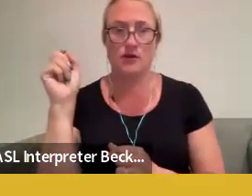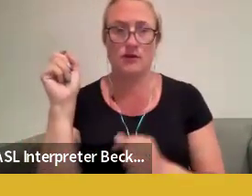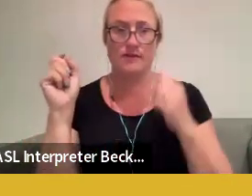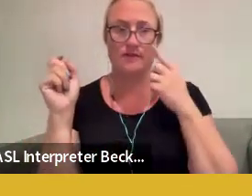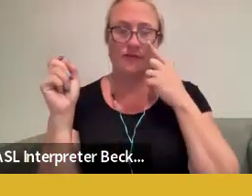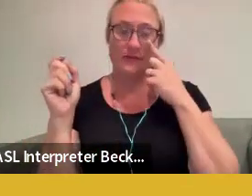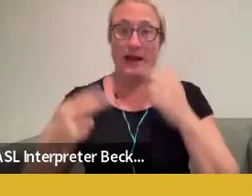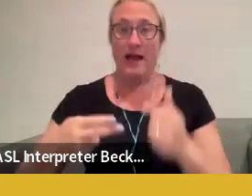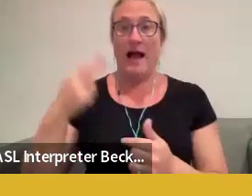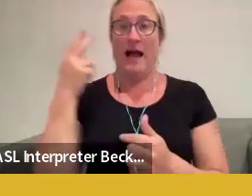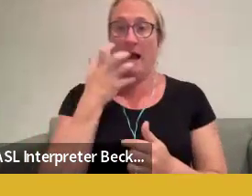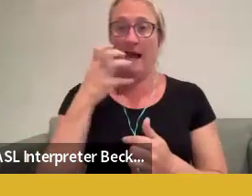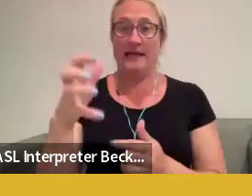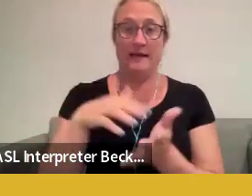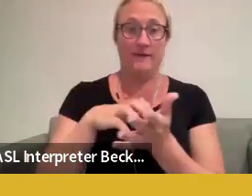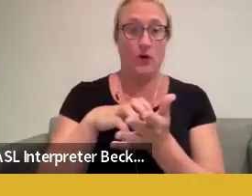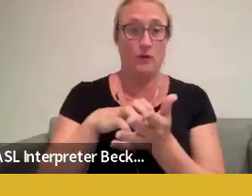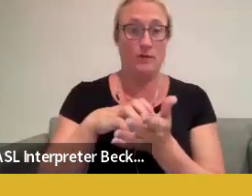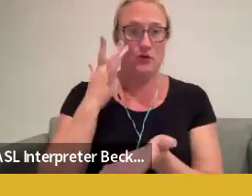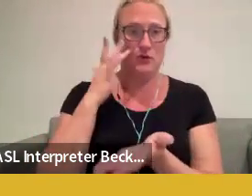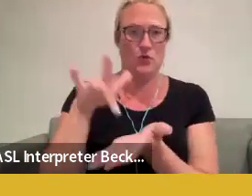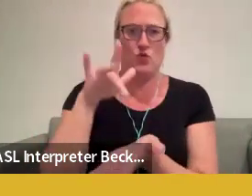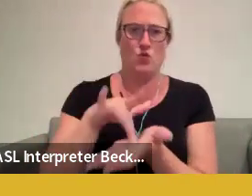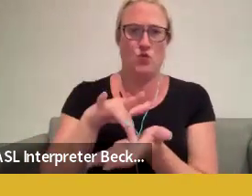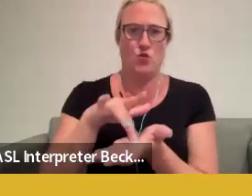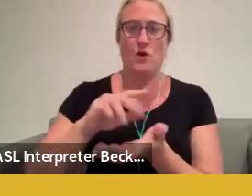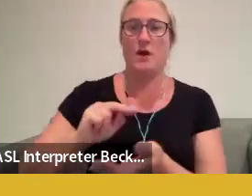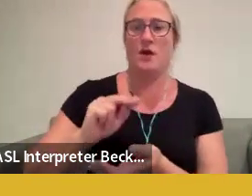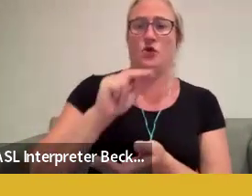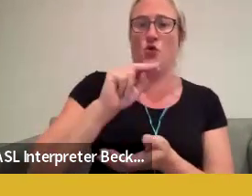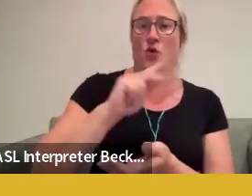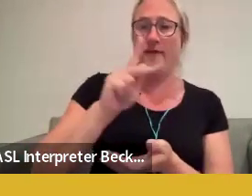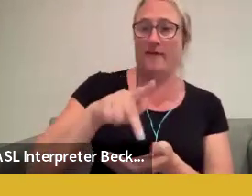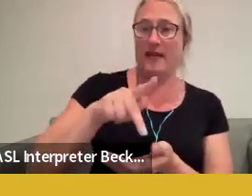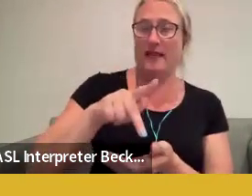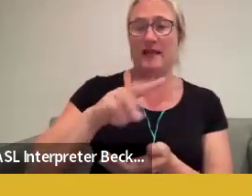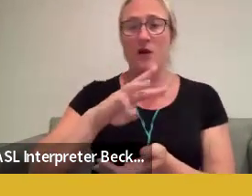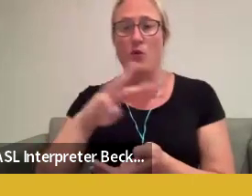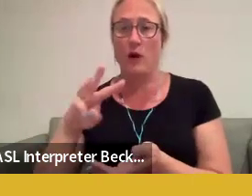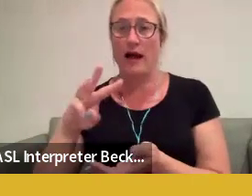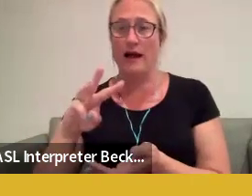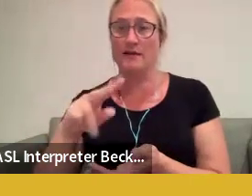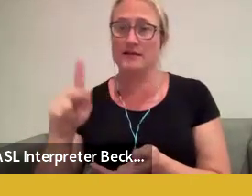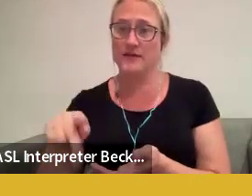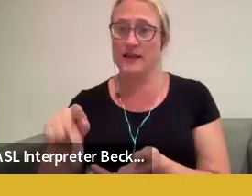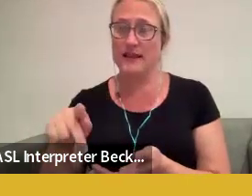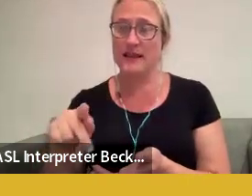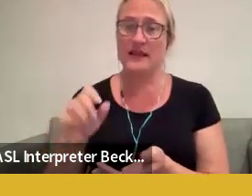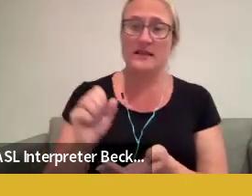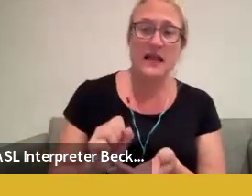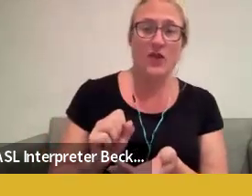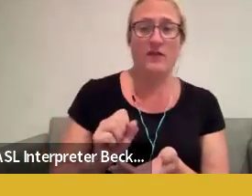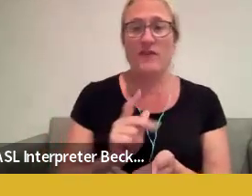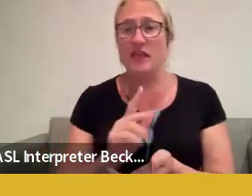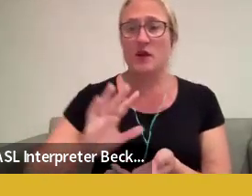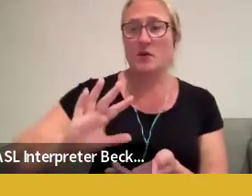heat vulnerability, we can see on the map. There's some neighborhoods in North Philly, some neighborhoods in West Philly, a few pockets of South Philly as